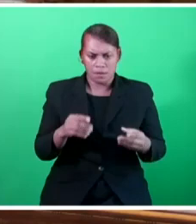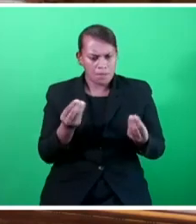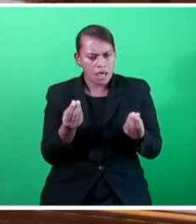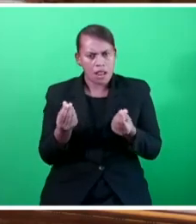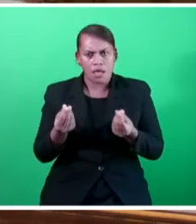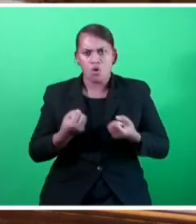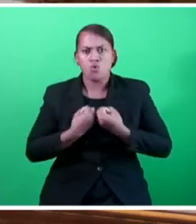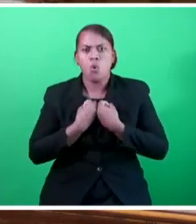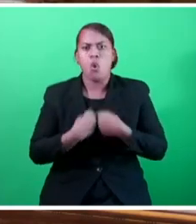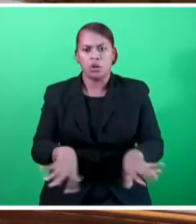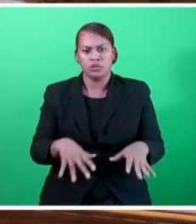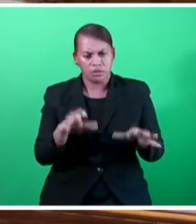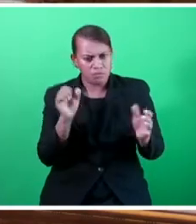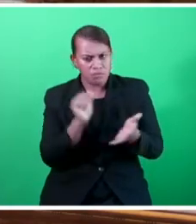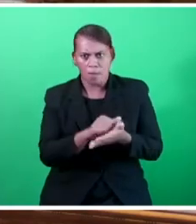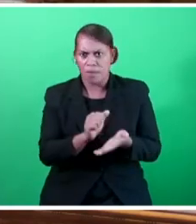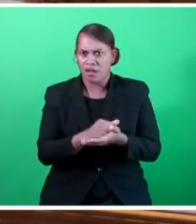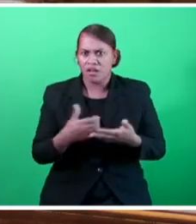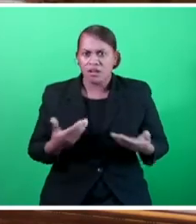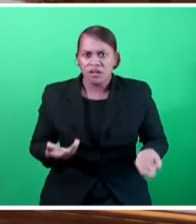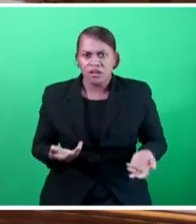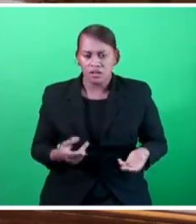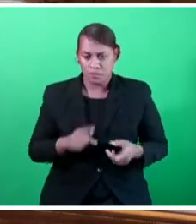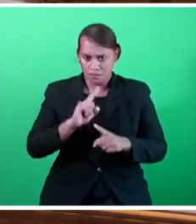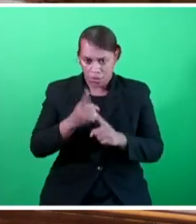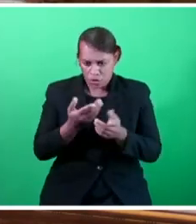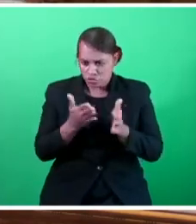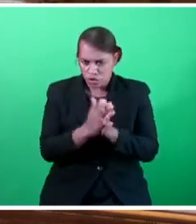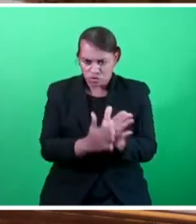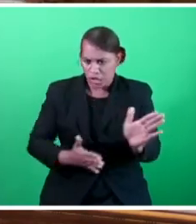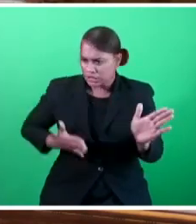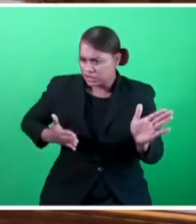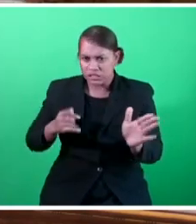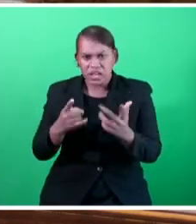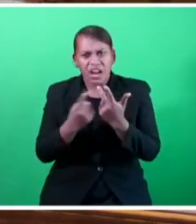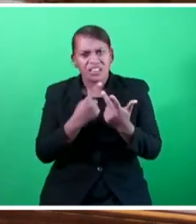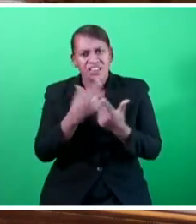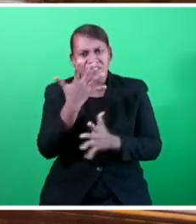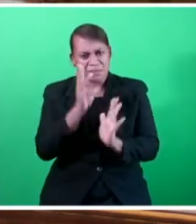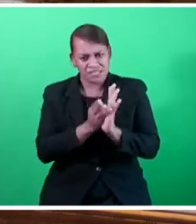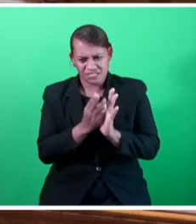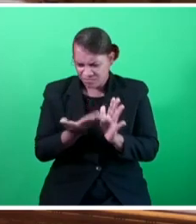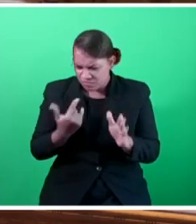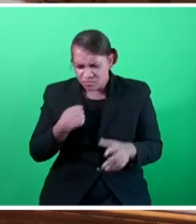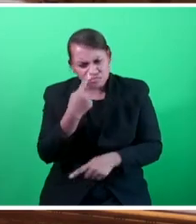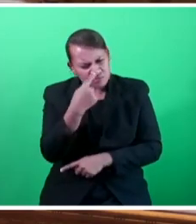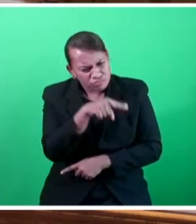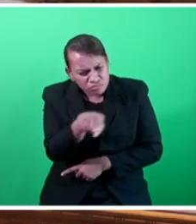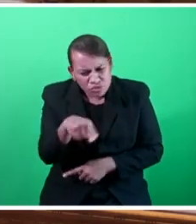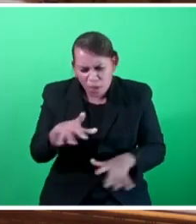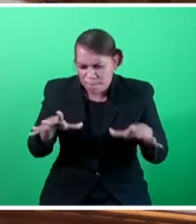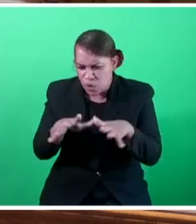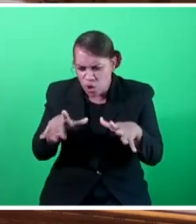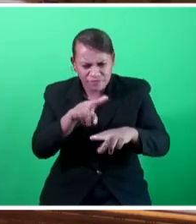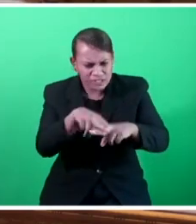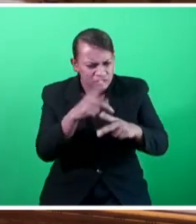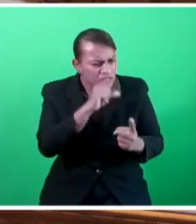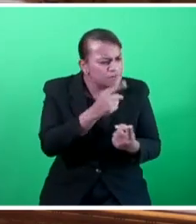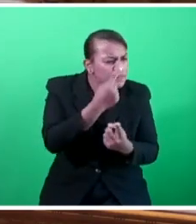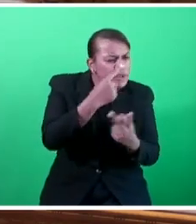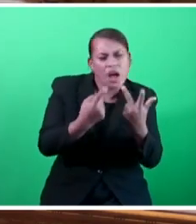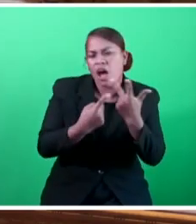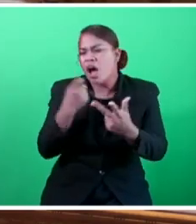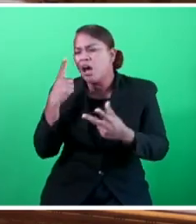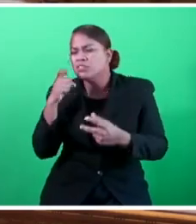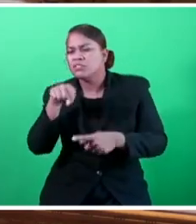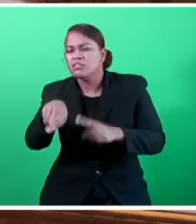would-be viewer the 5 minutes it takes to find a way around the restrictions and access one of the literally millions of